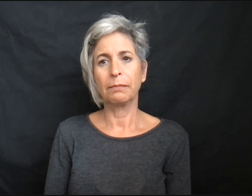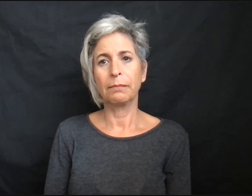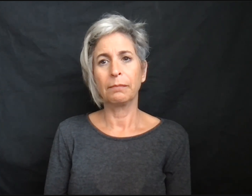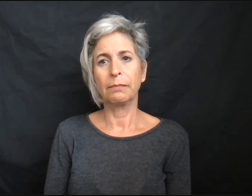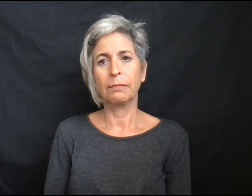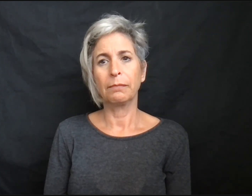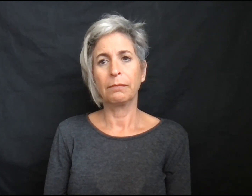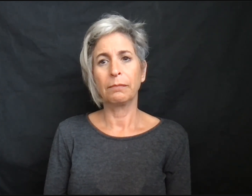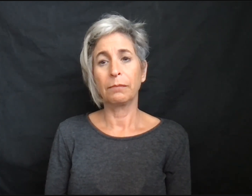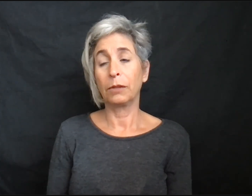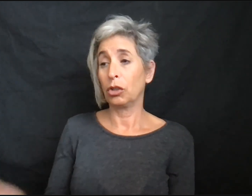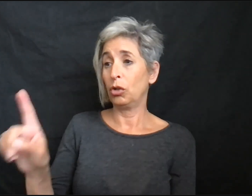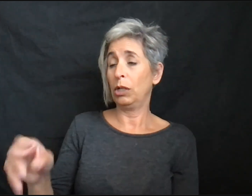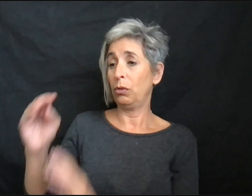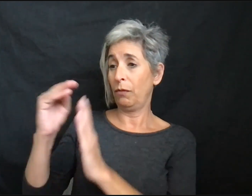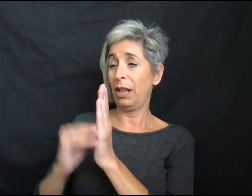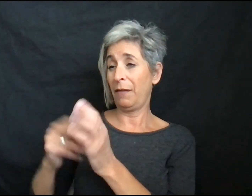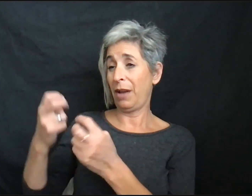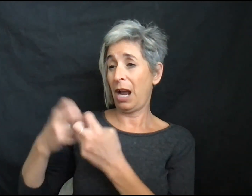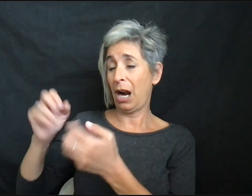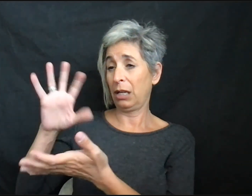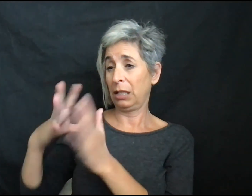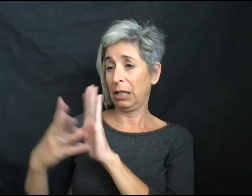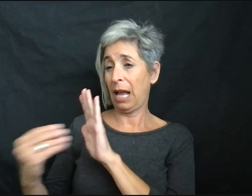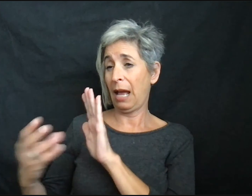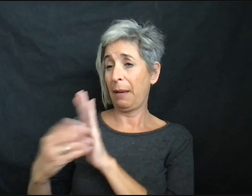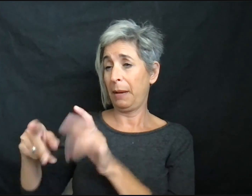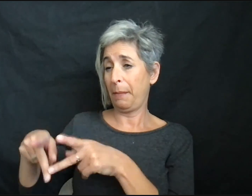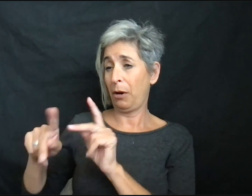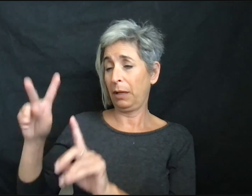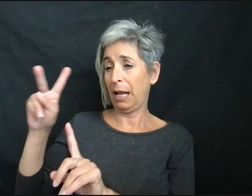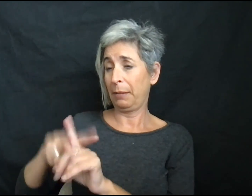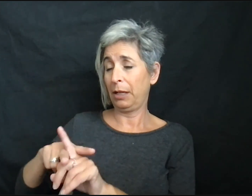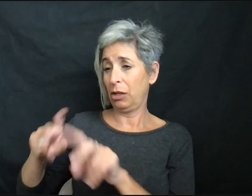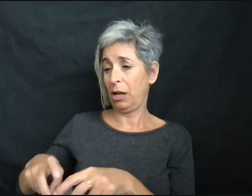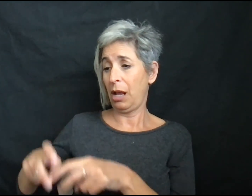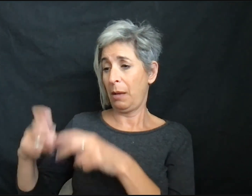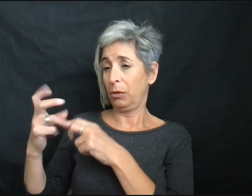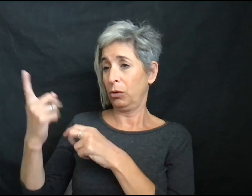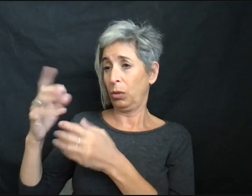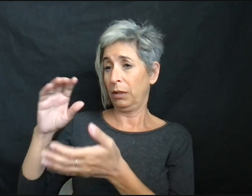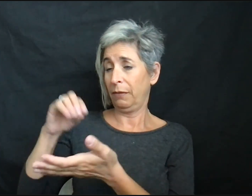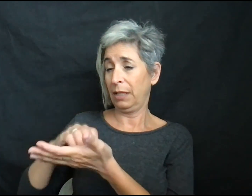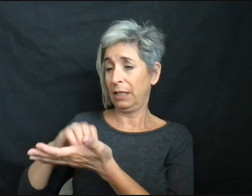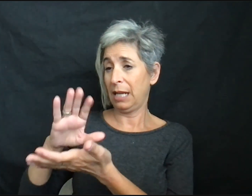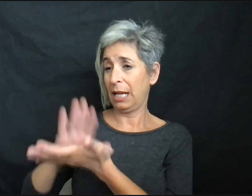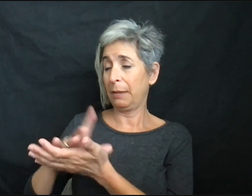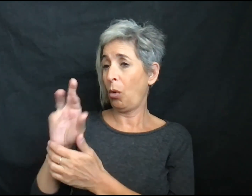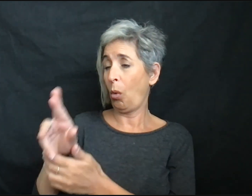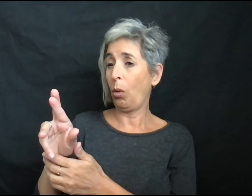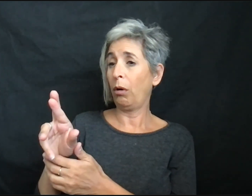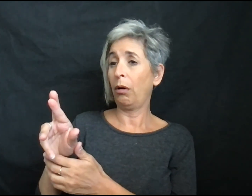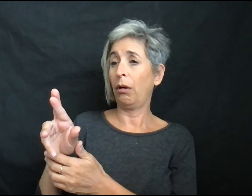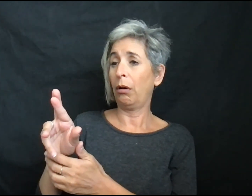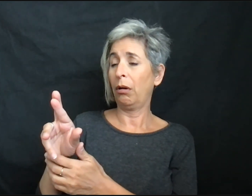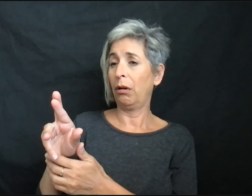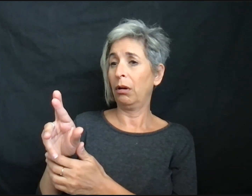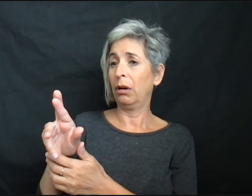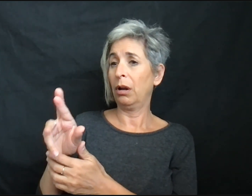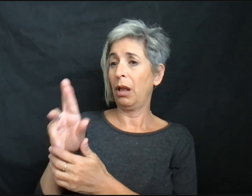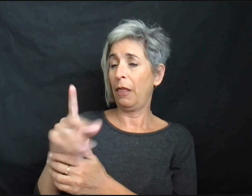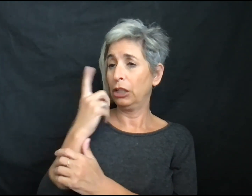Do you need to fill out a hard copy permit application and upload that as one of the documents, or is just